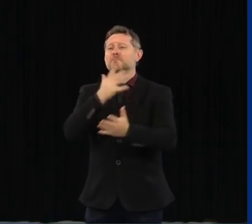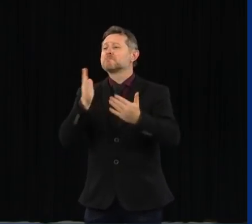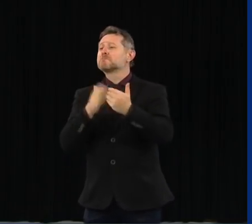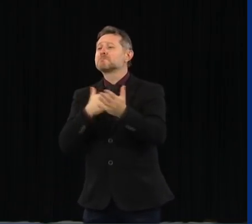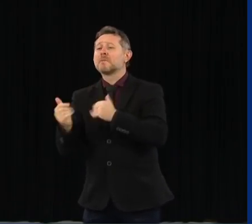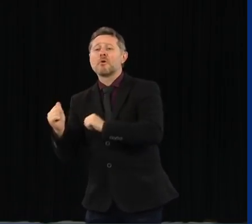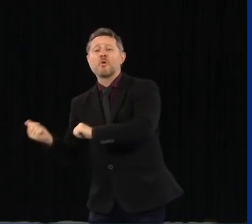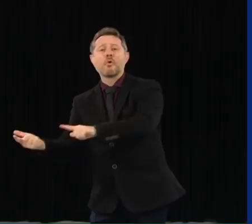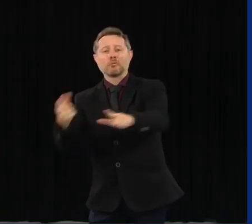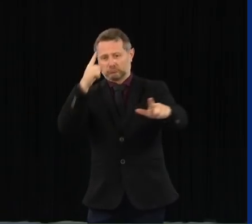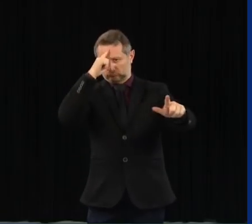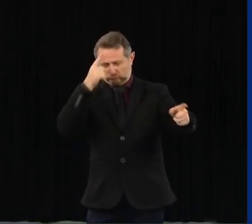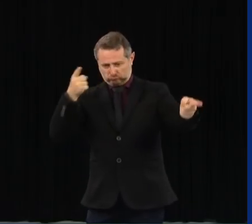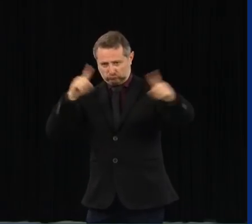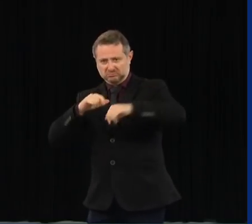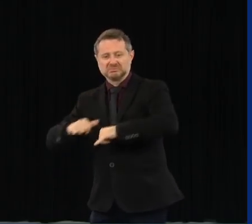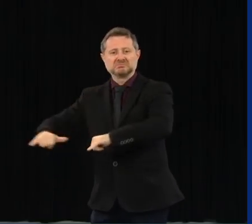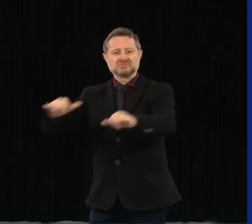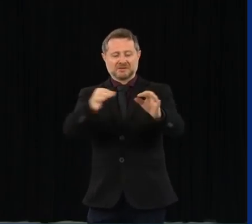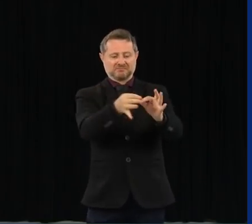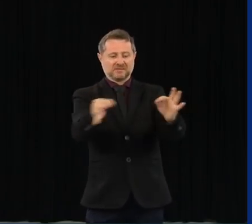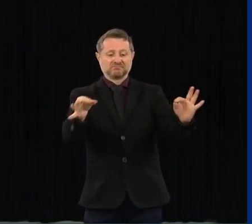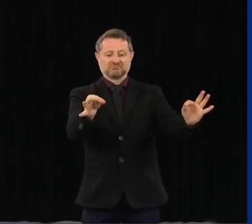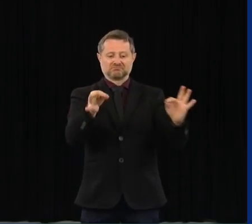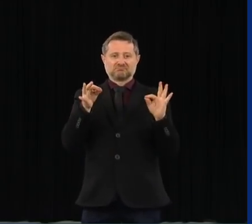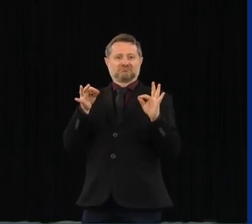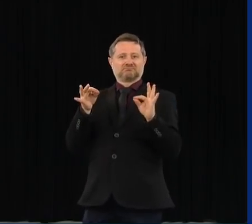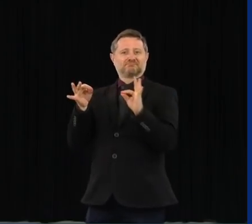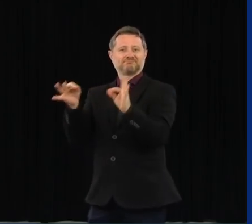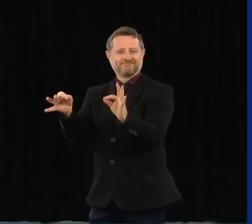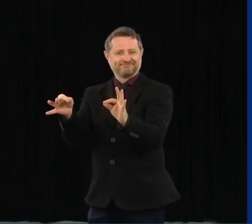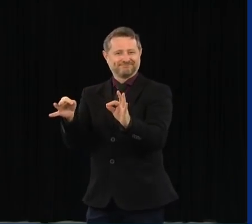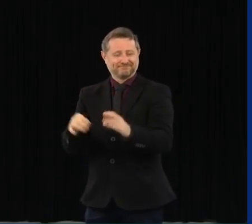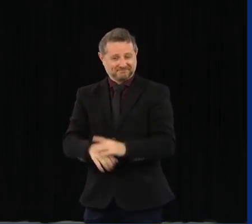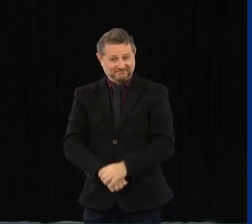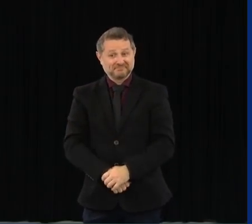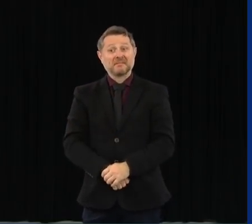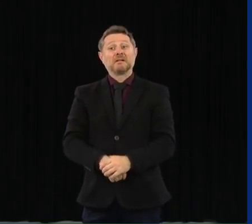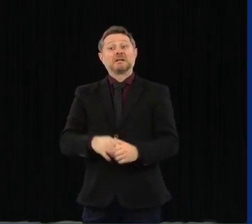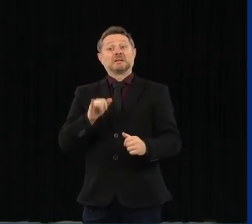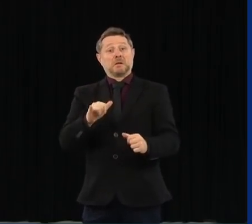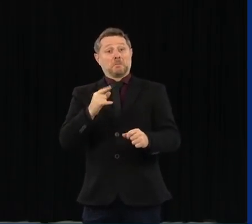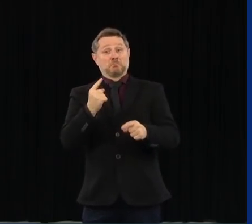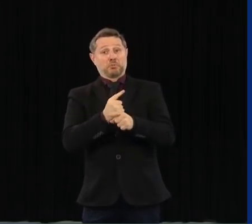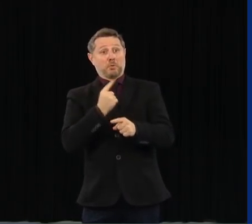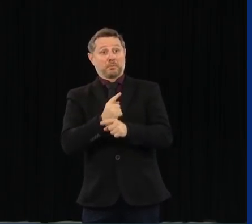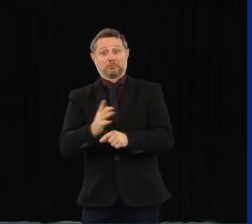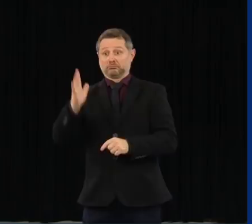many one. And it was good advice then, it's even better advice today.